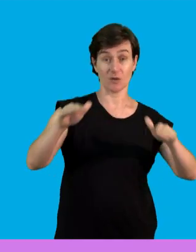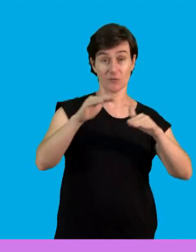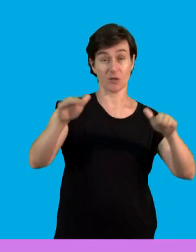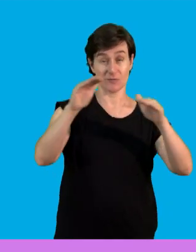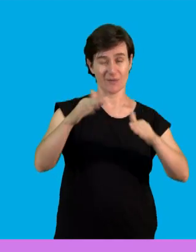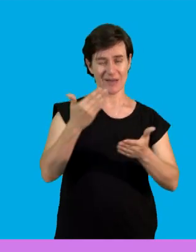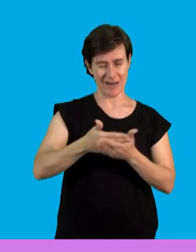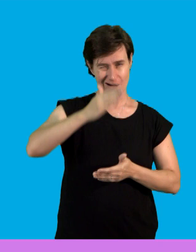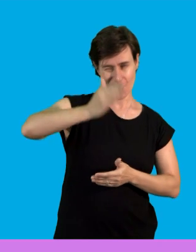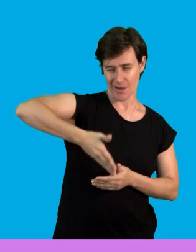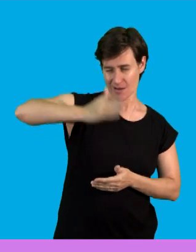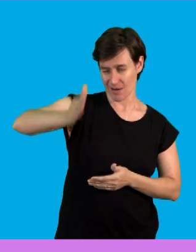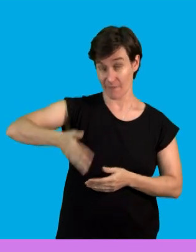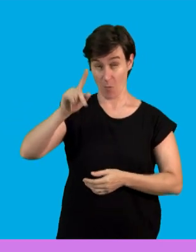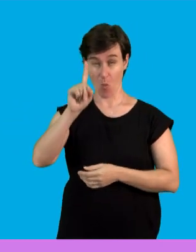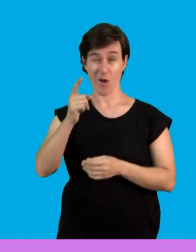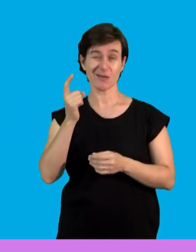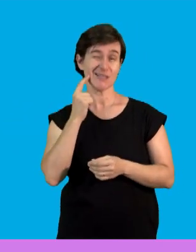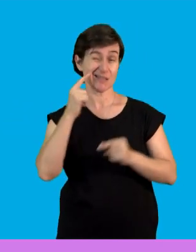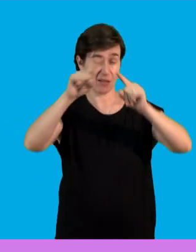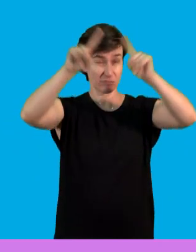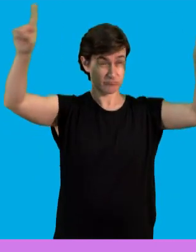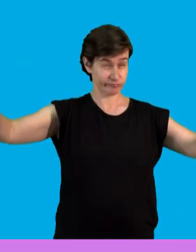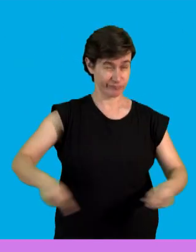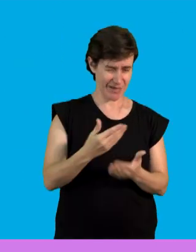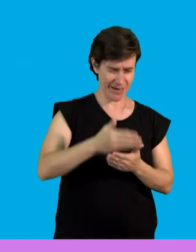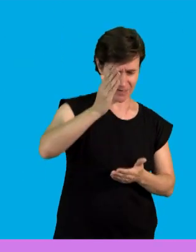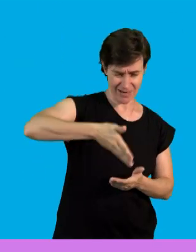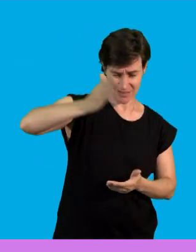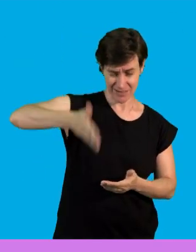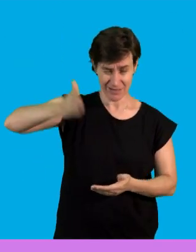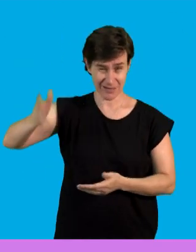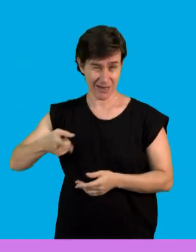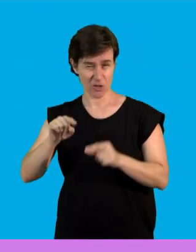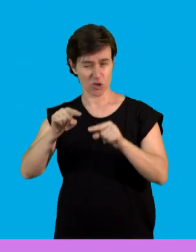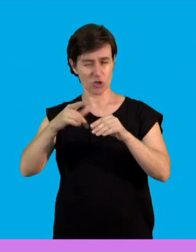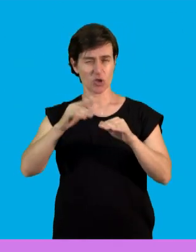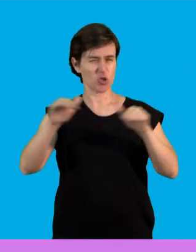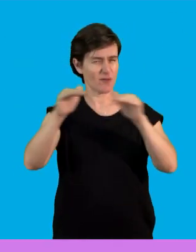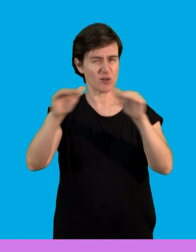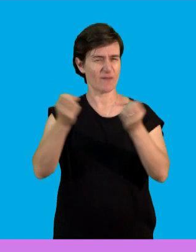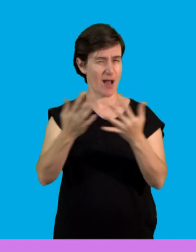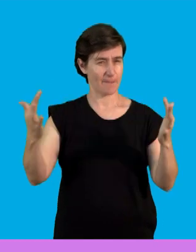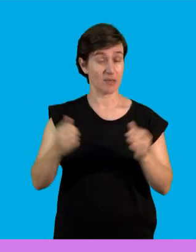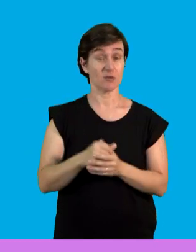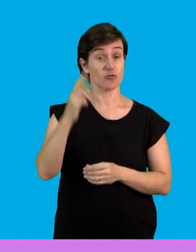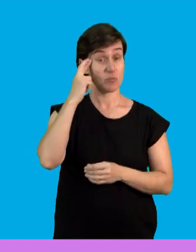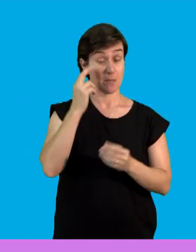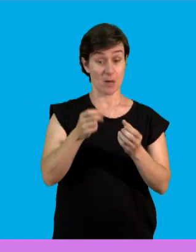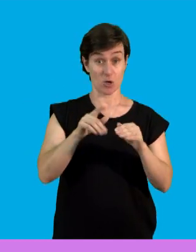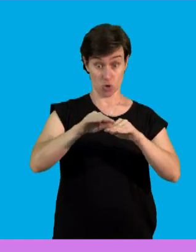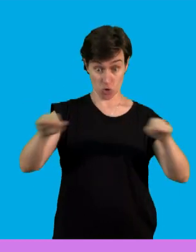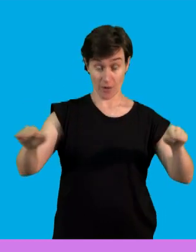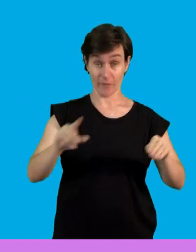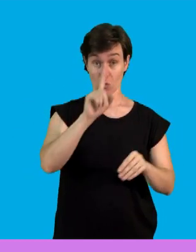2.2 meters by 3.5 meters. Calculate the maximum number of shelves that can be cut from one sheet.